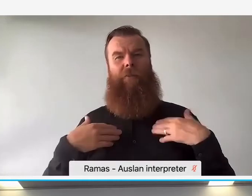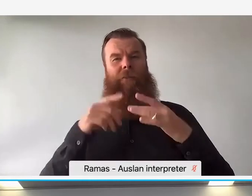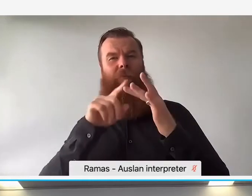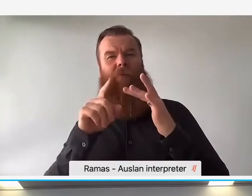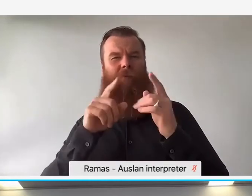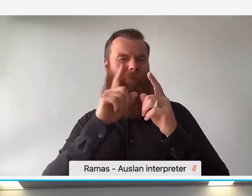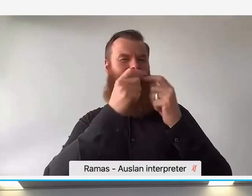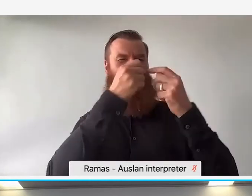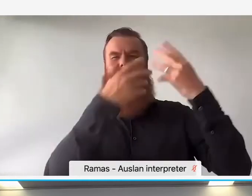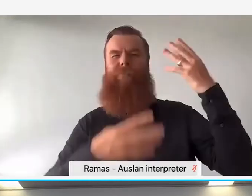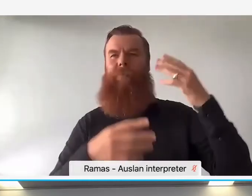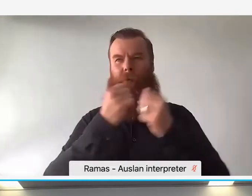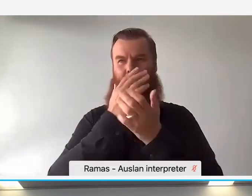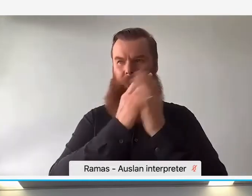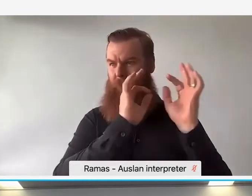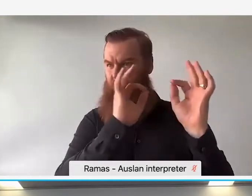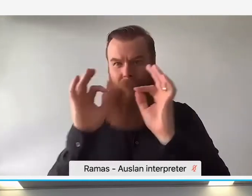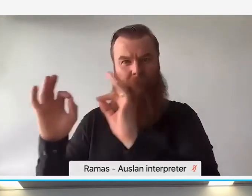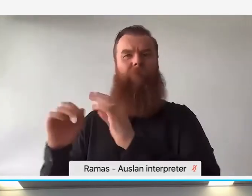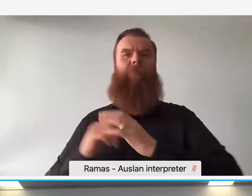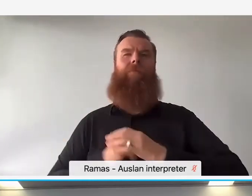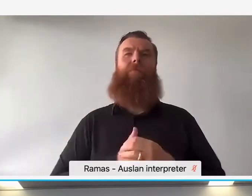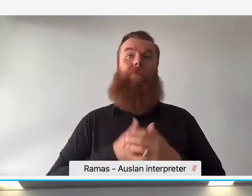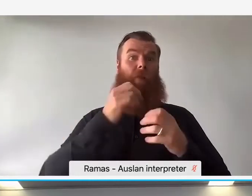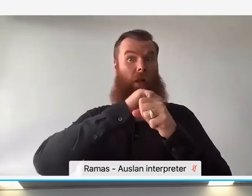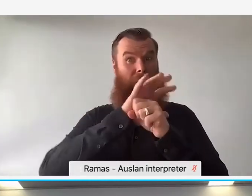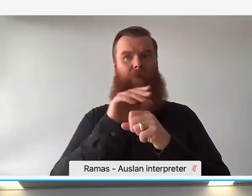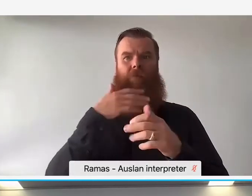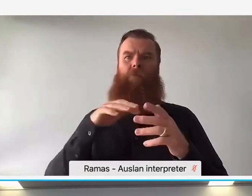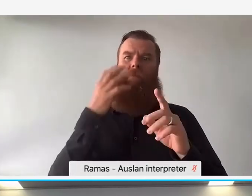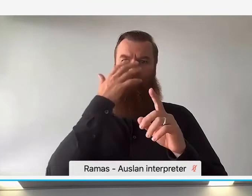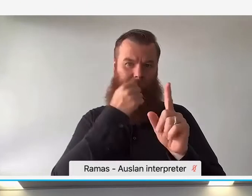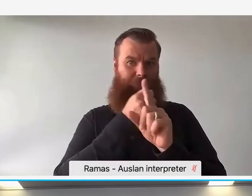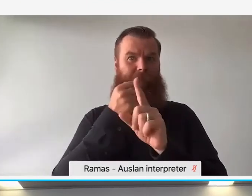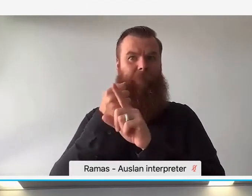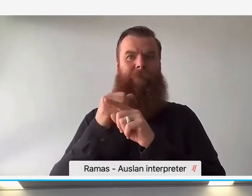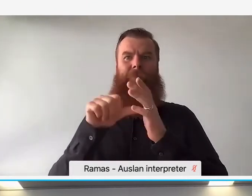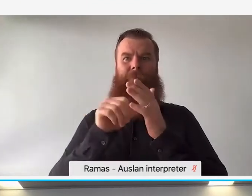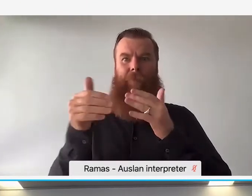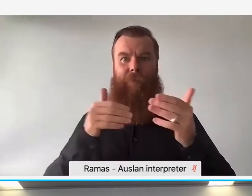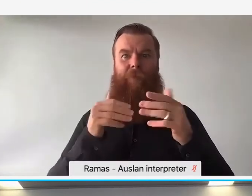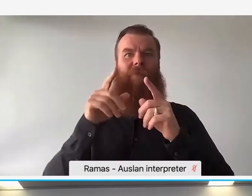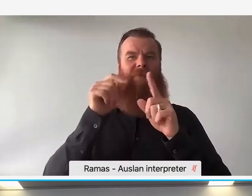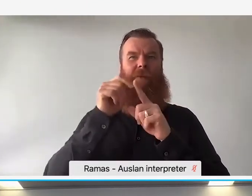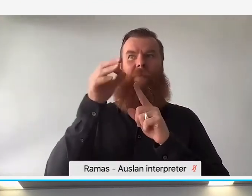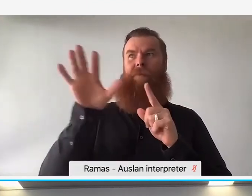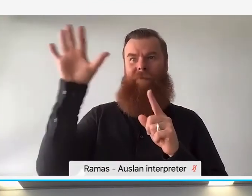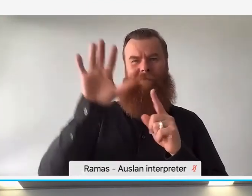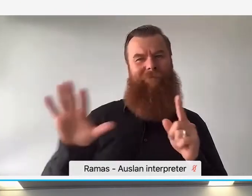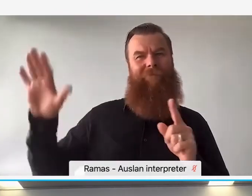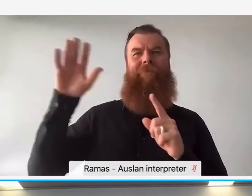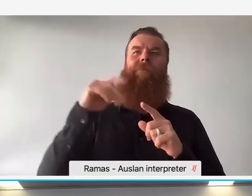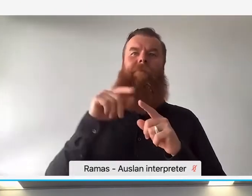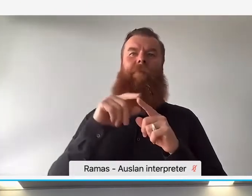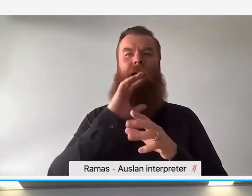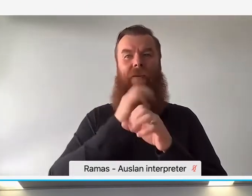COVID-19 has had major impacts on budgets in the Pacific, where governments have had to put more resources into